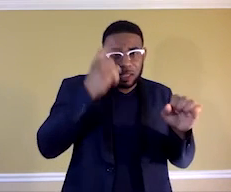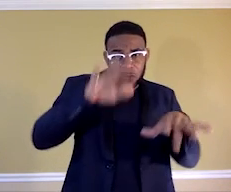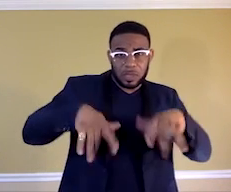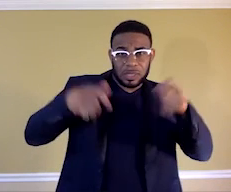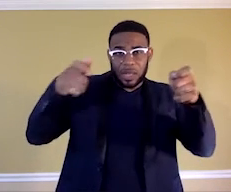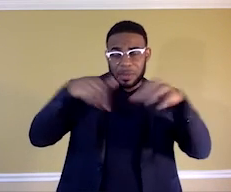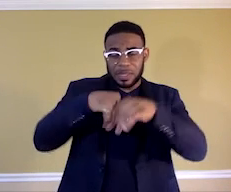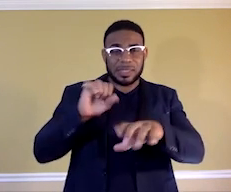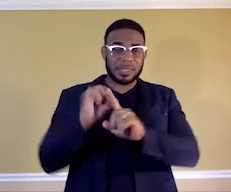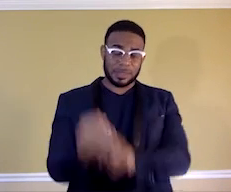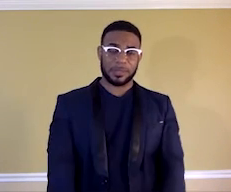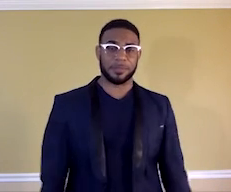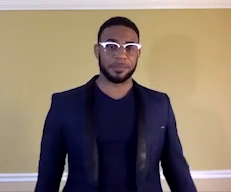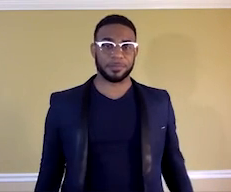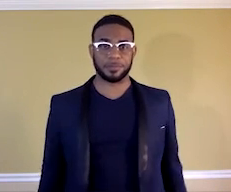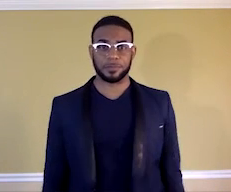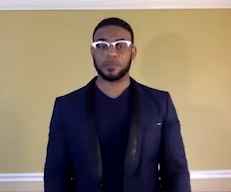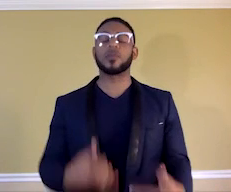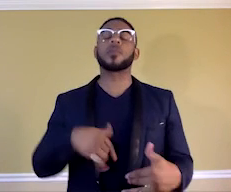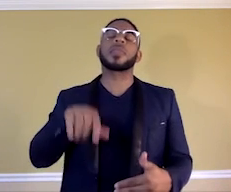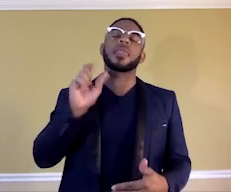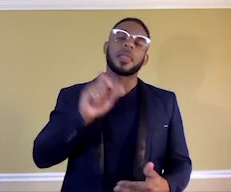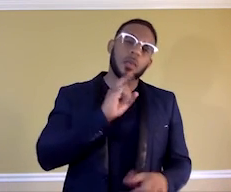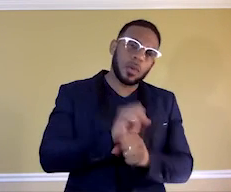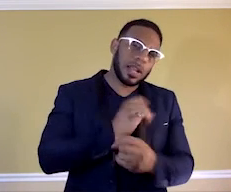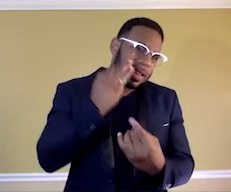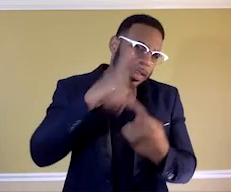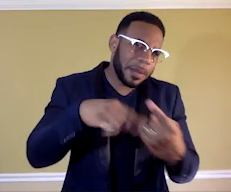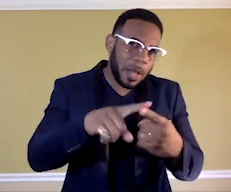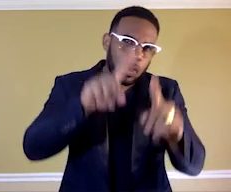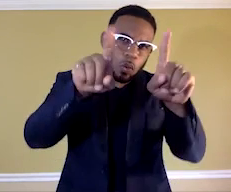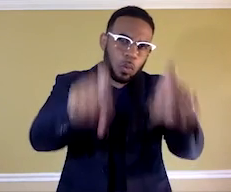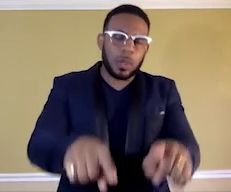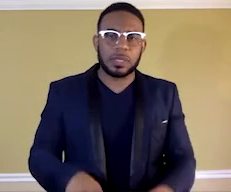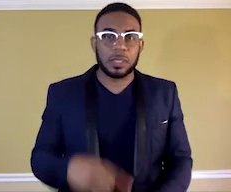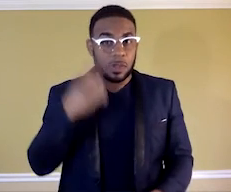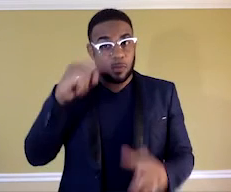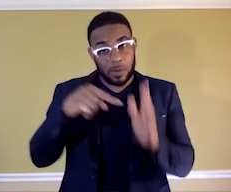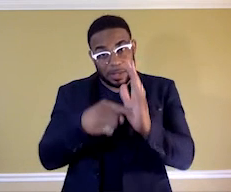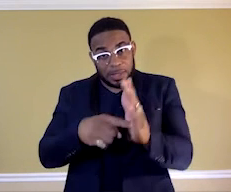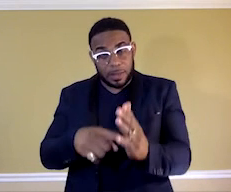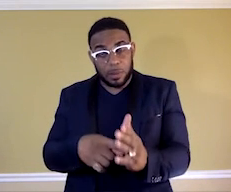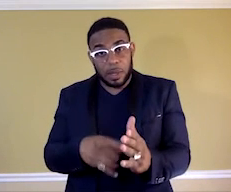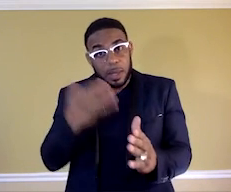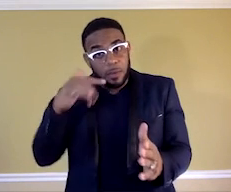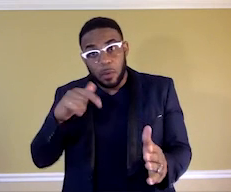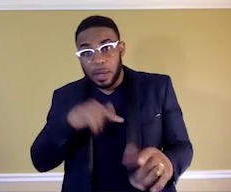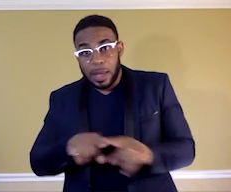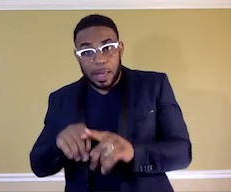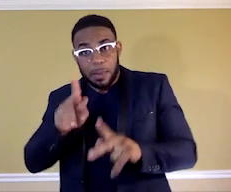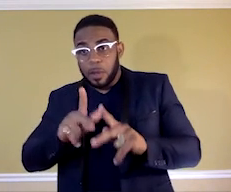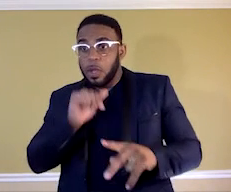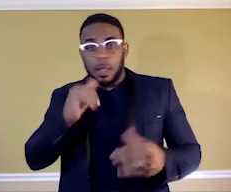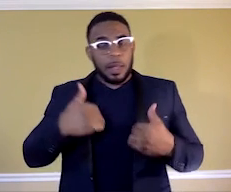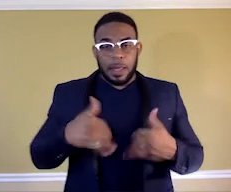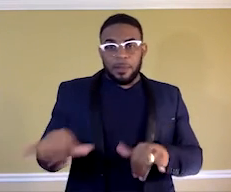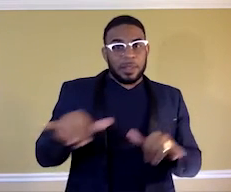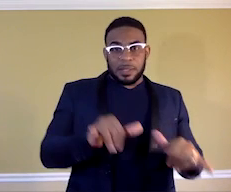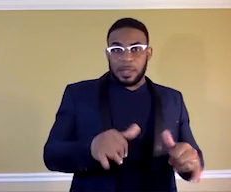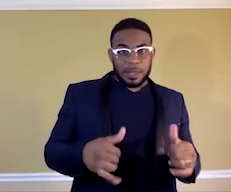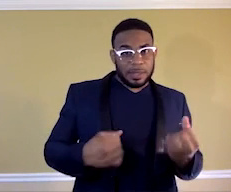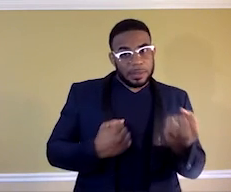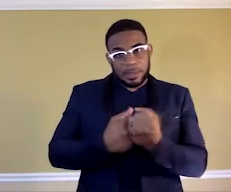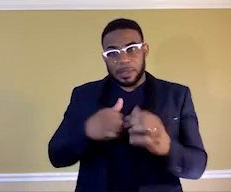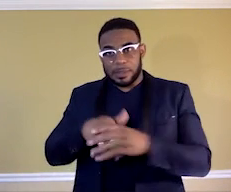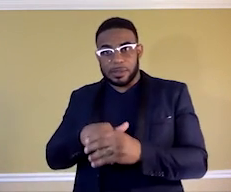in society. We need to really think about these questions. For example, if we as a people do not have the same stake in